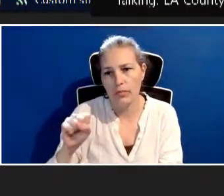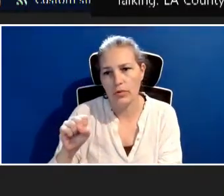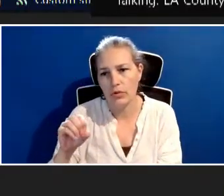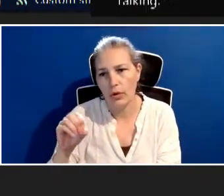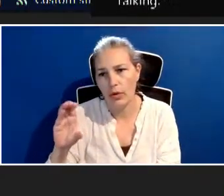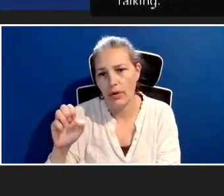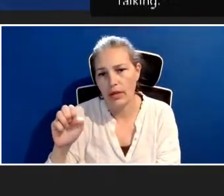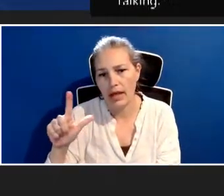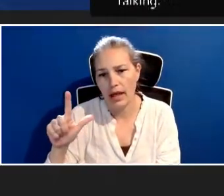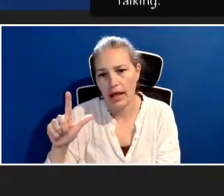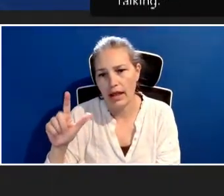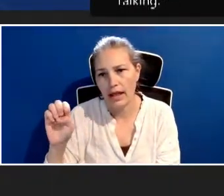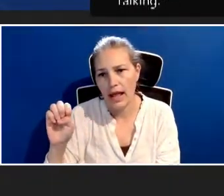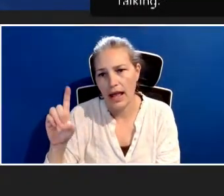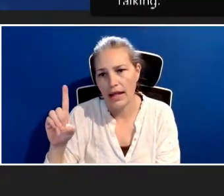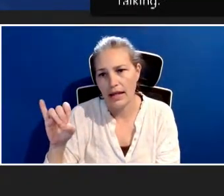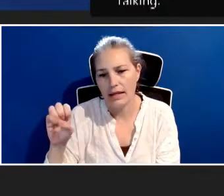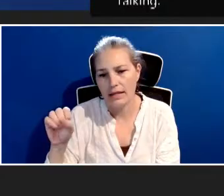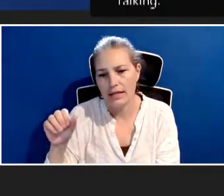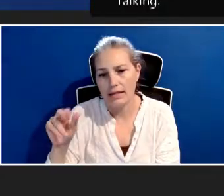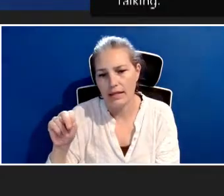yours.